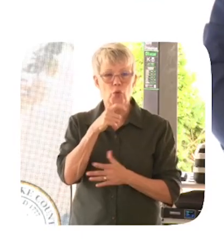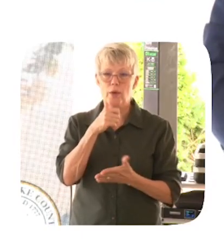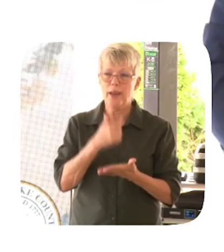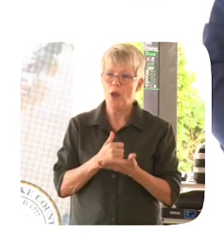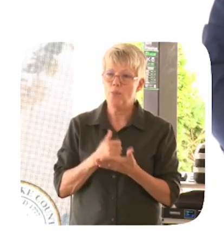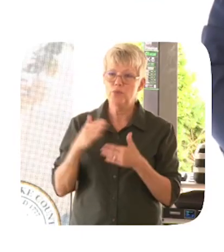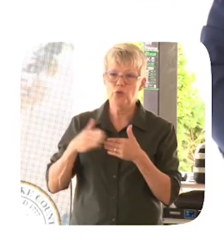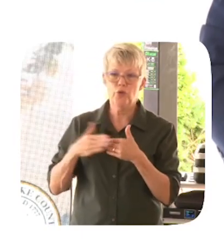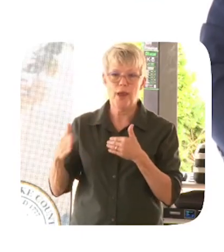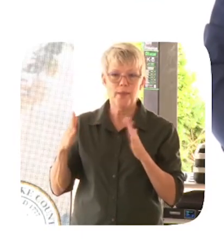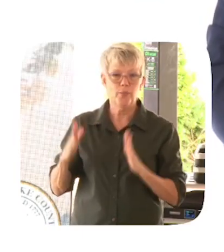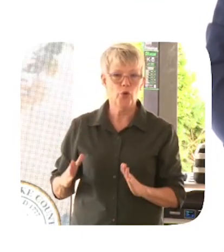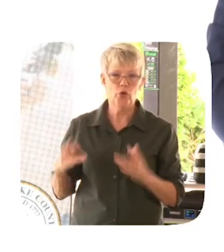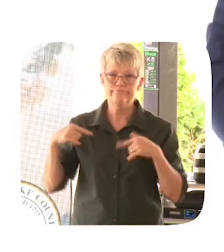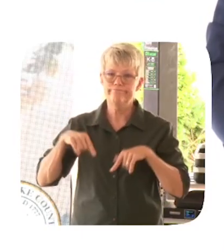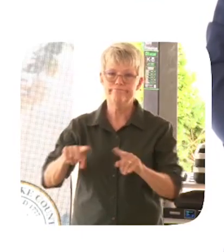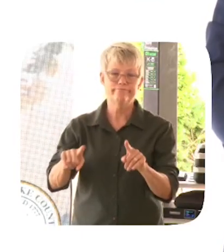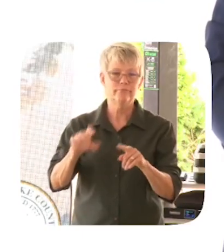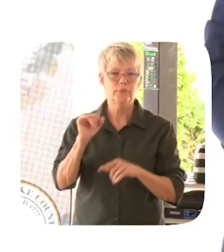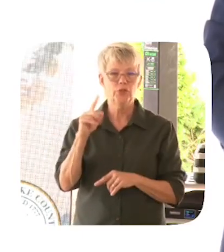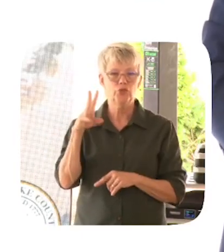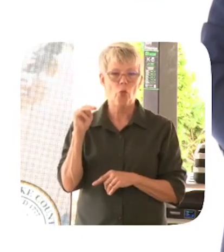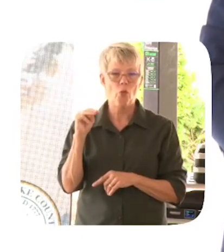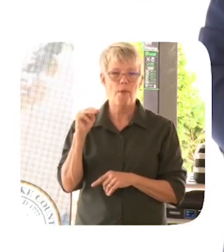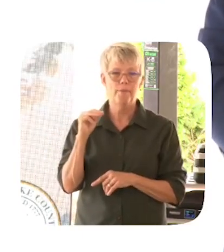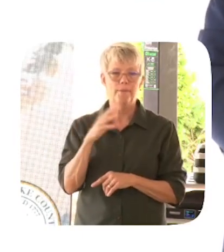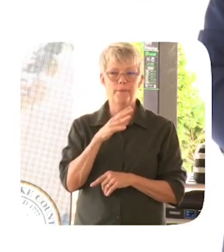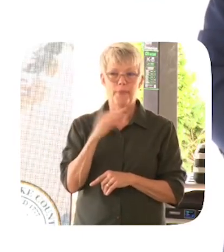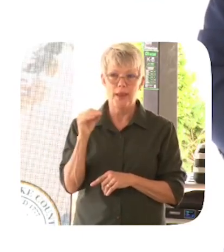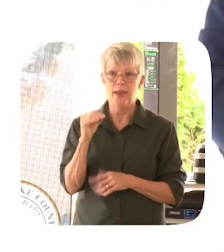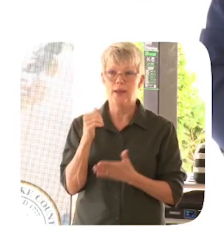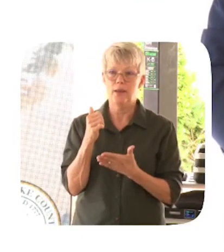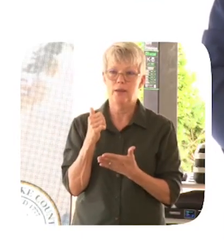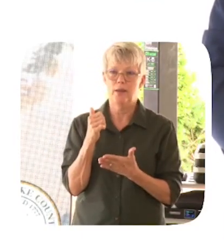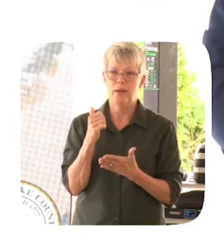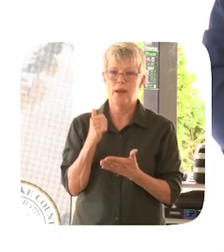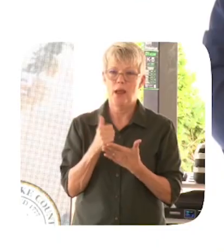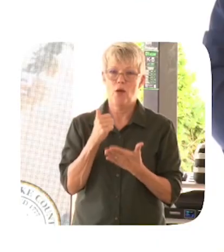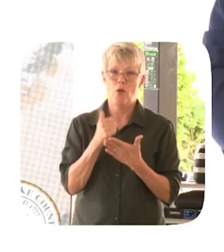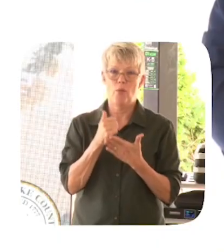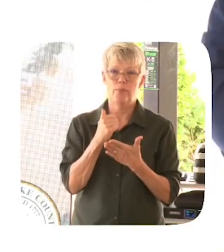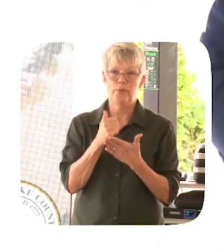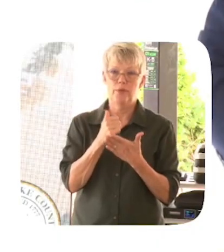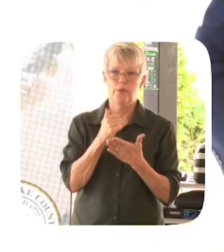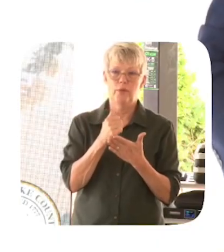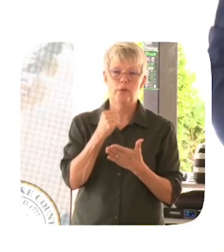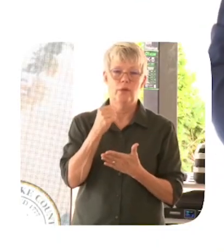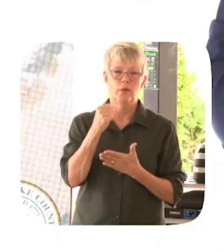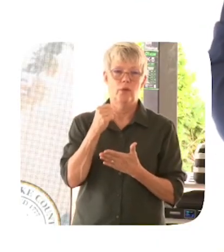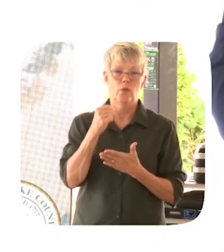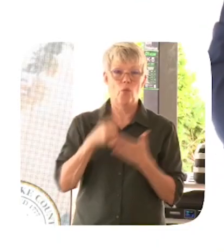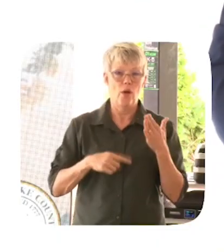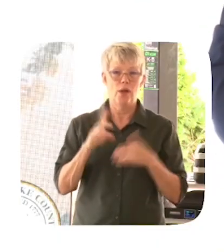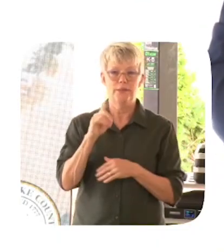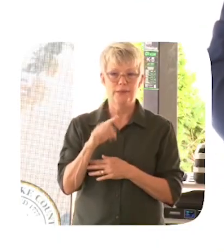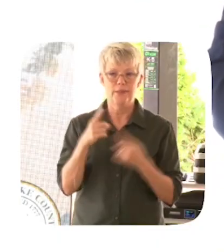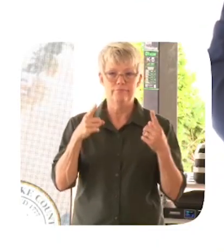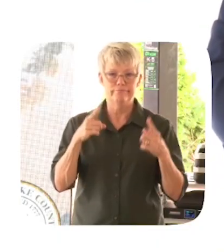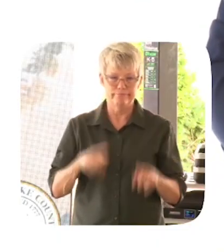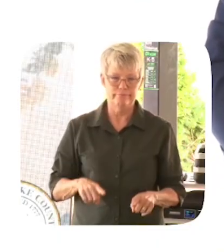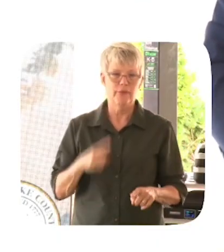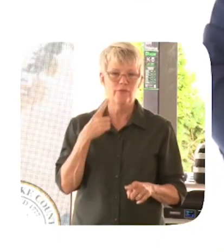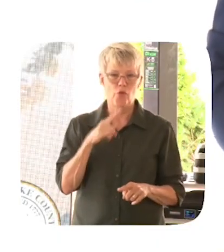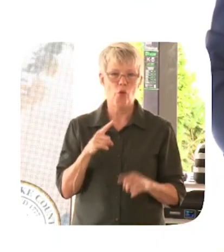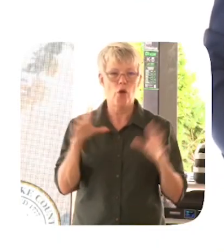neighbor all throughout the storm and just helped everything that it had to happen to put us back